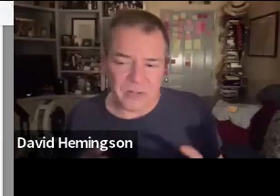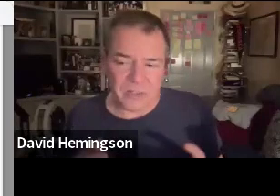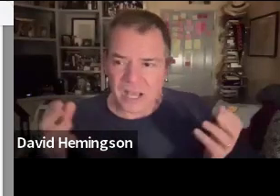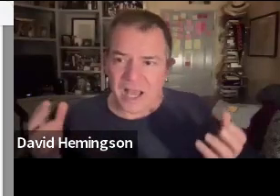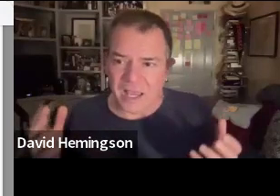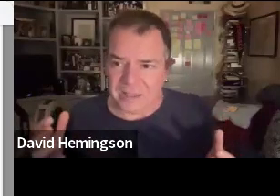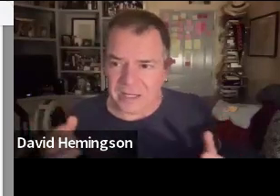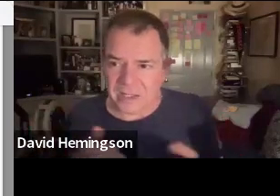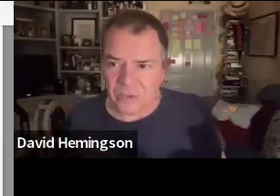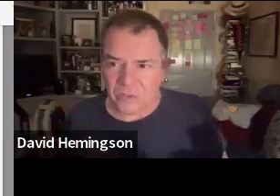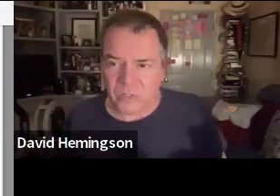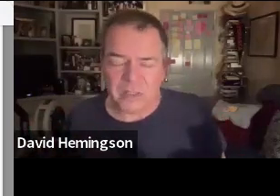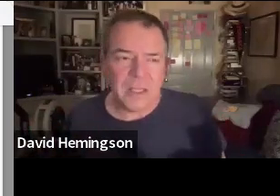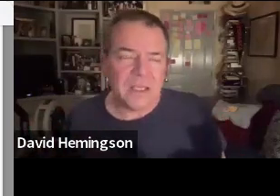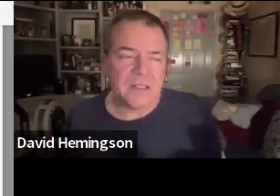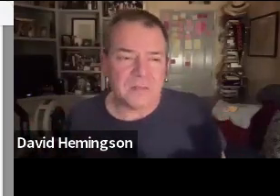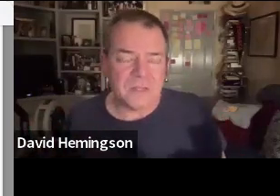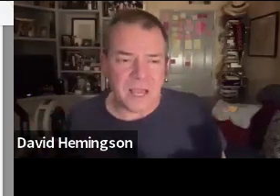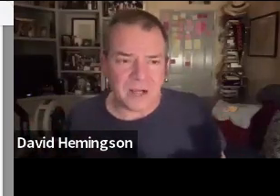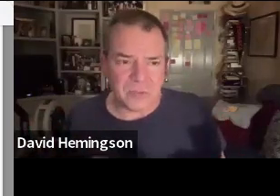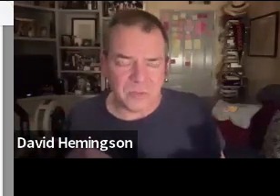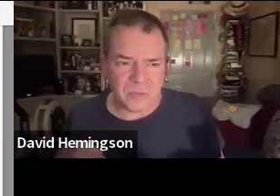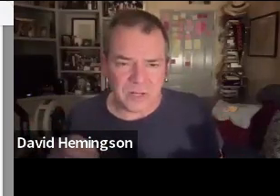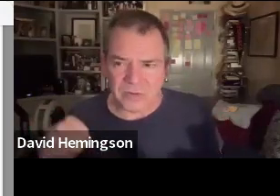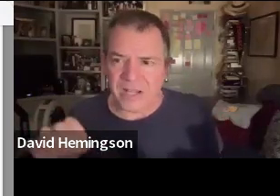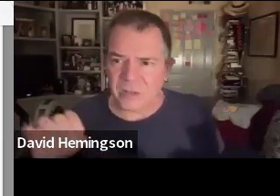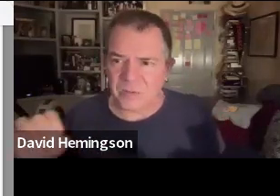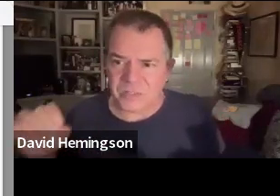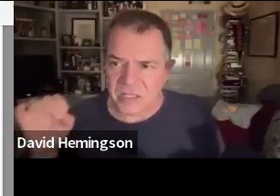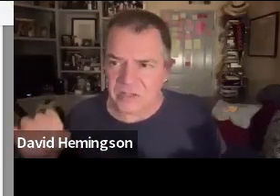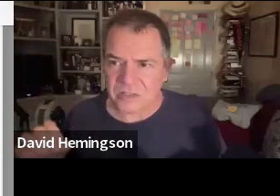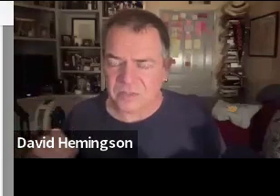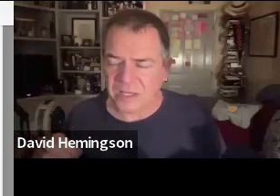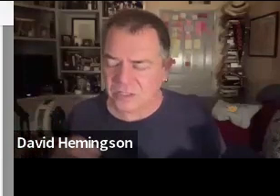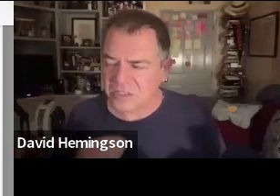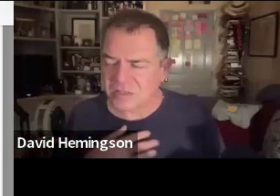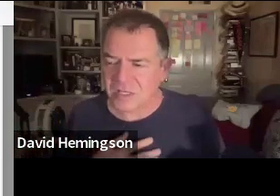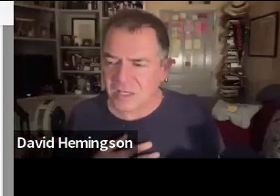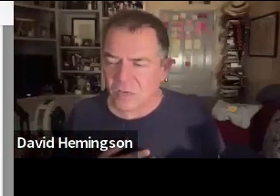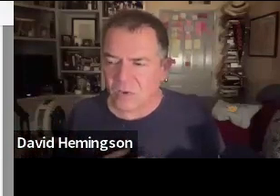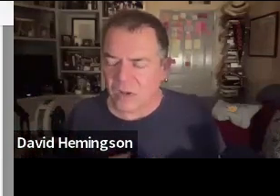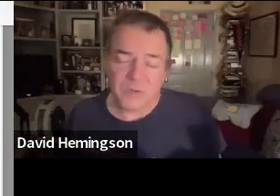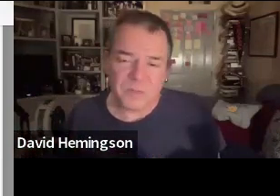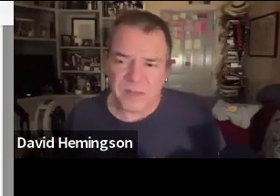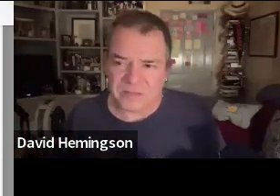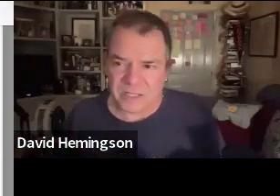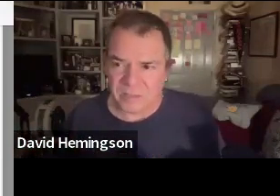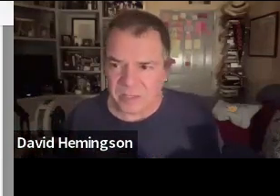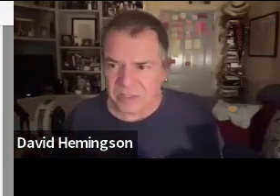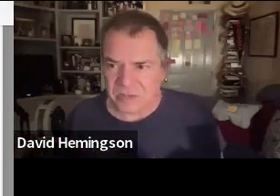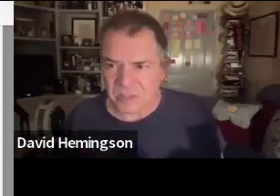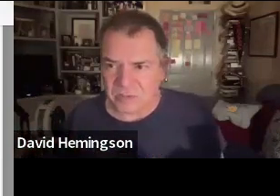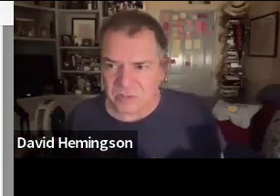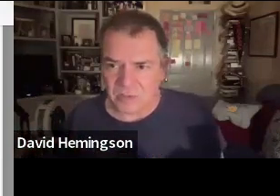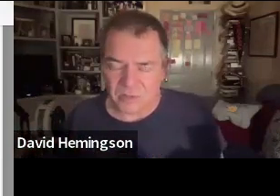of channeled this guy that I knew. And in terms of the actual kind of granular particulars of the ancient history, I've always been fascinated